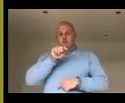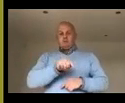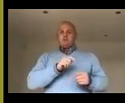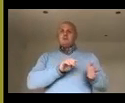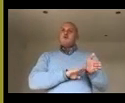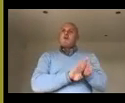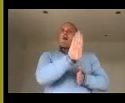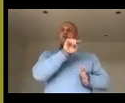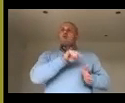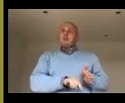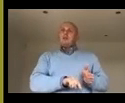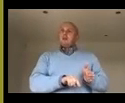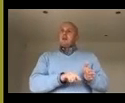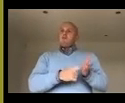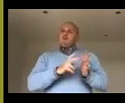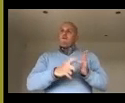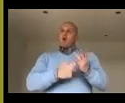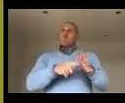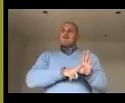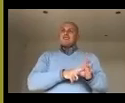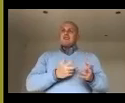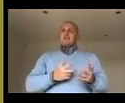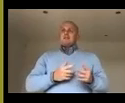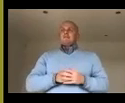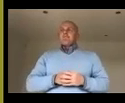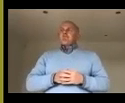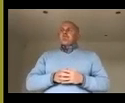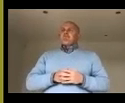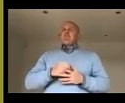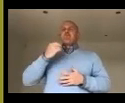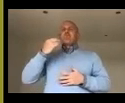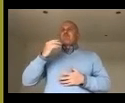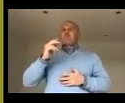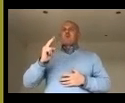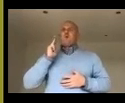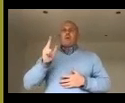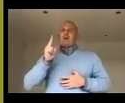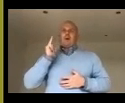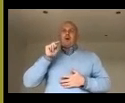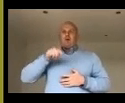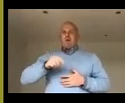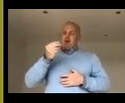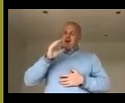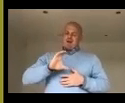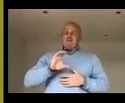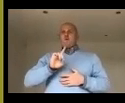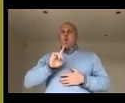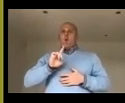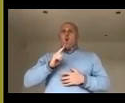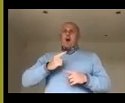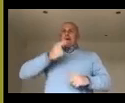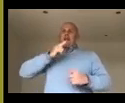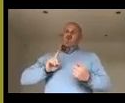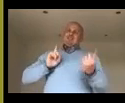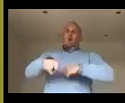When the grant first started, it was simply about immediate responses to the pandemic. So it was helping people meet the